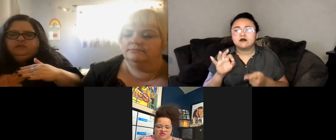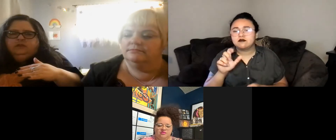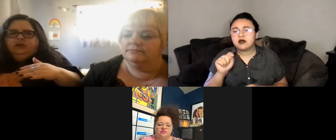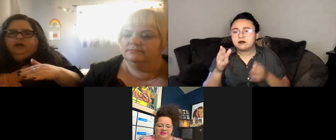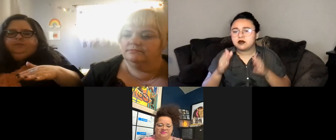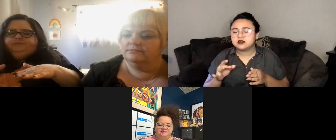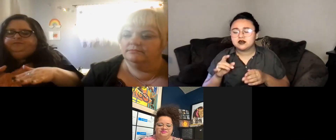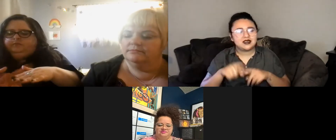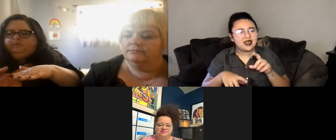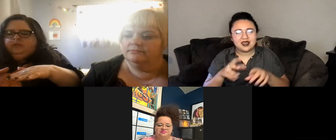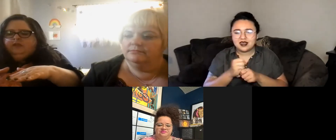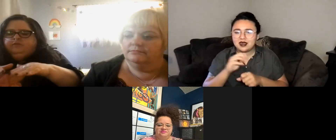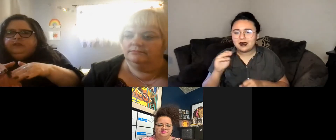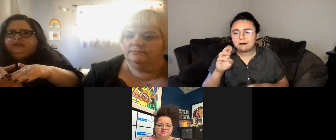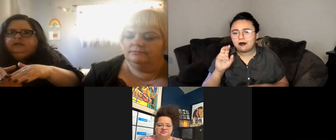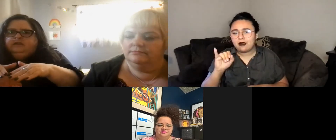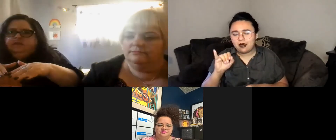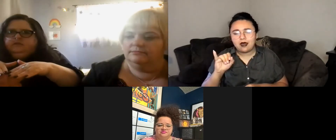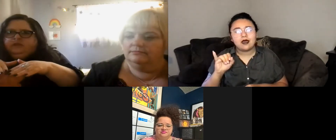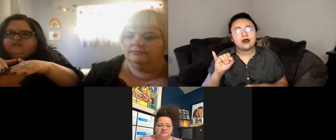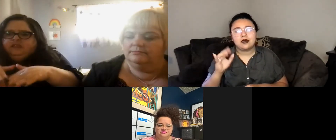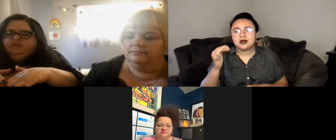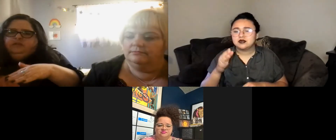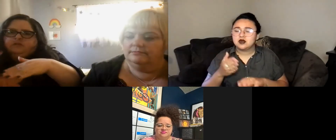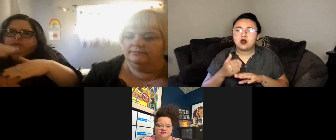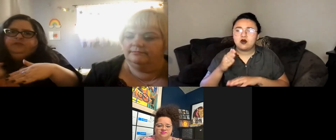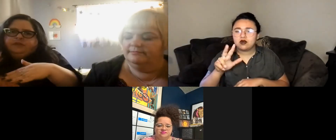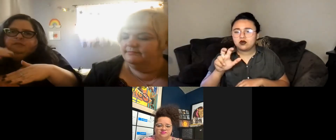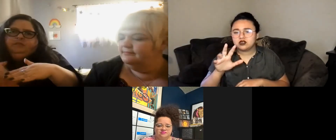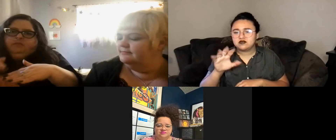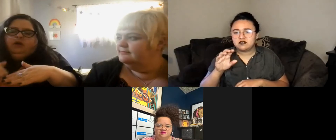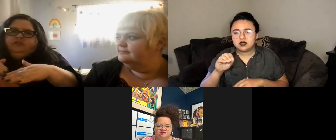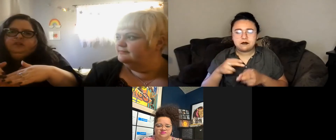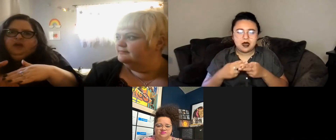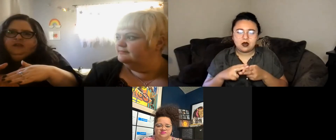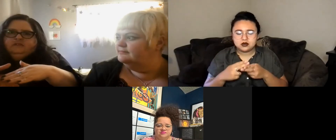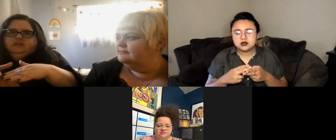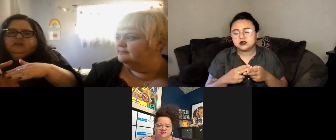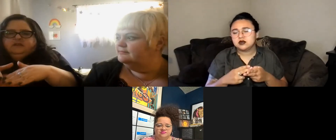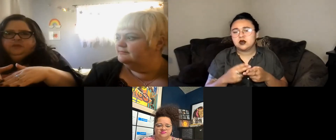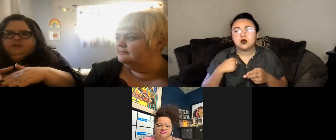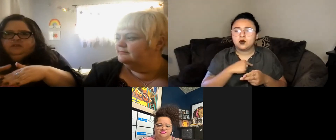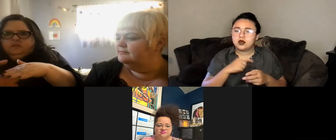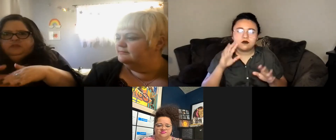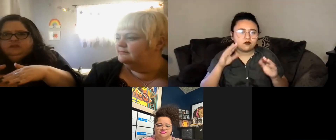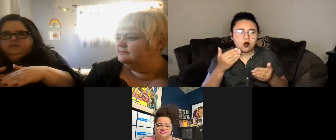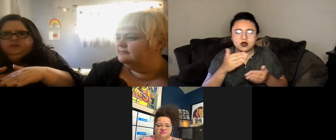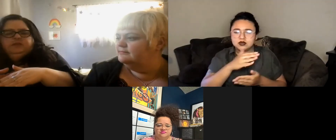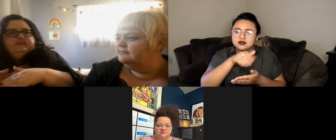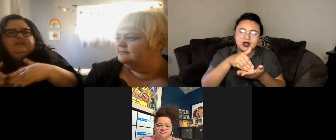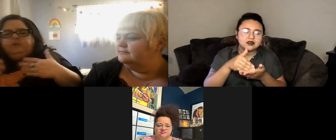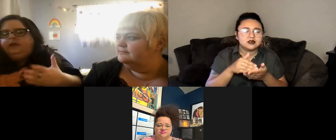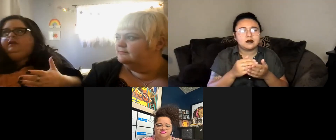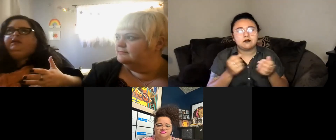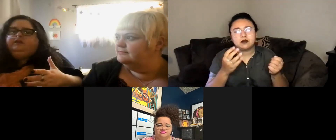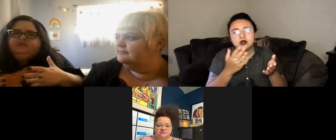pounds? And really like centering those multiply marginalized experiences within disability community.